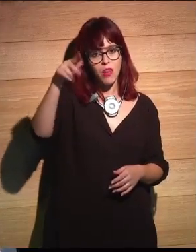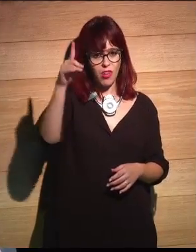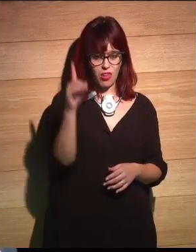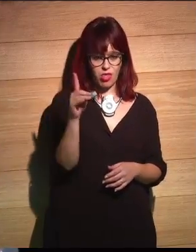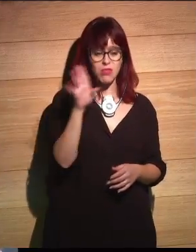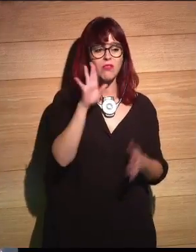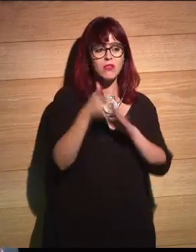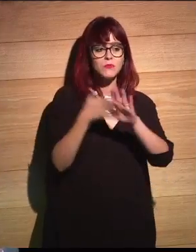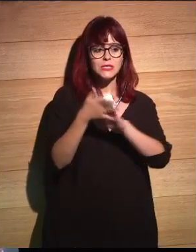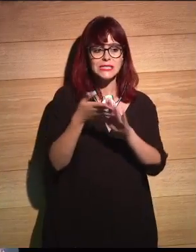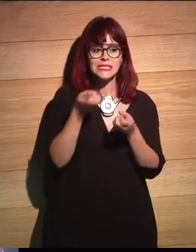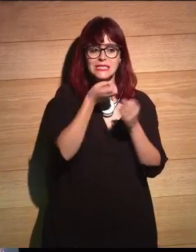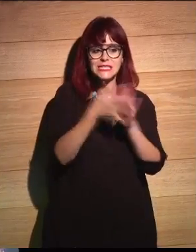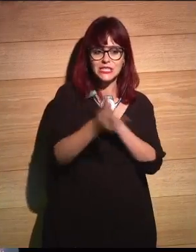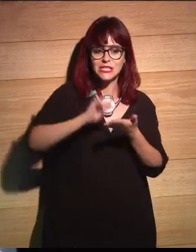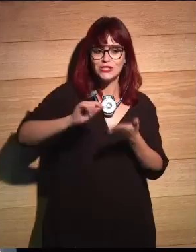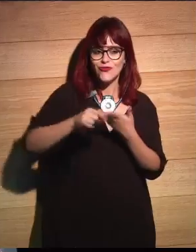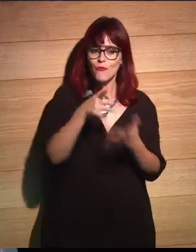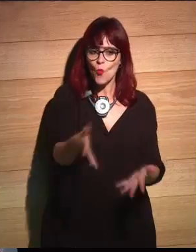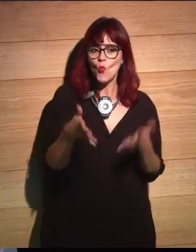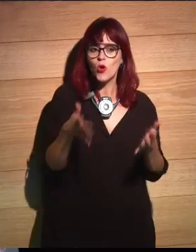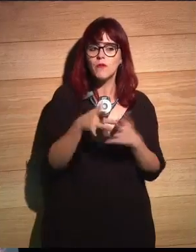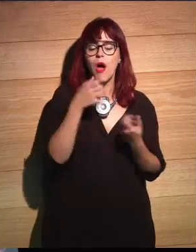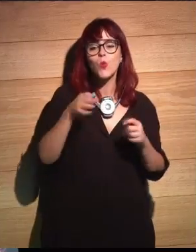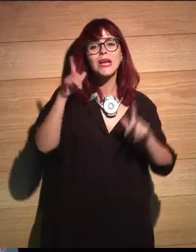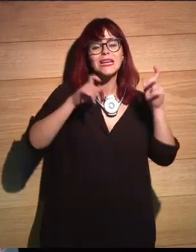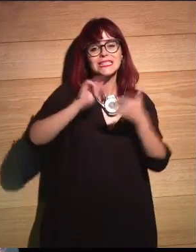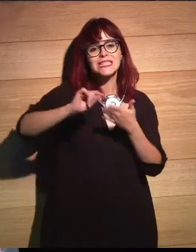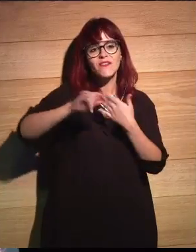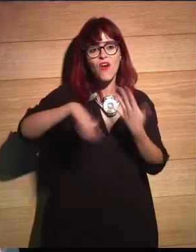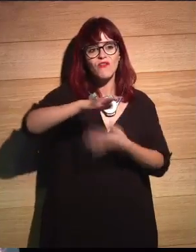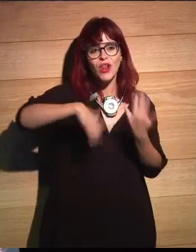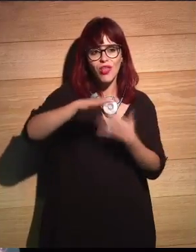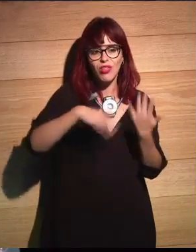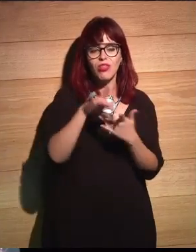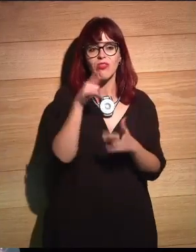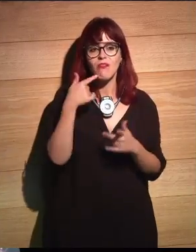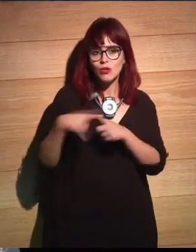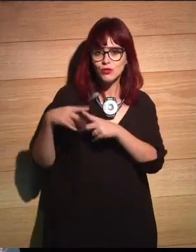violence as much. Well, he does write about war and things, but what I think